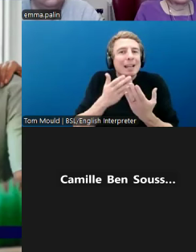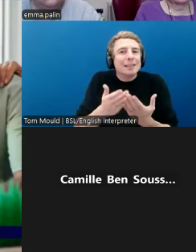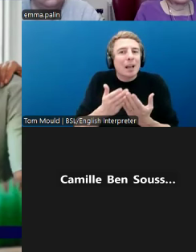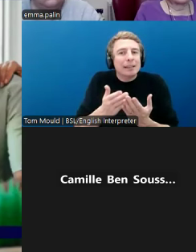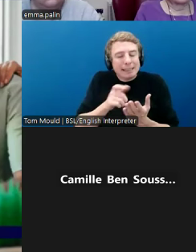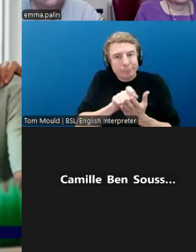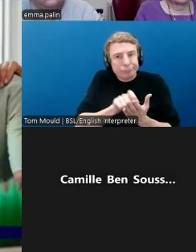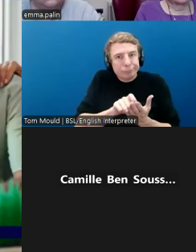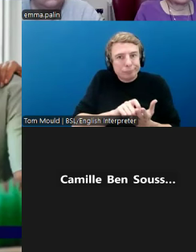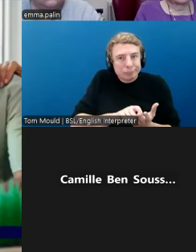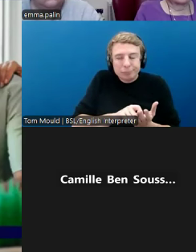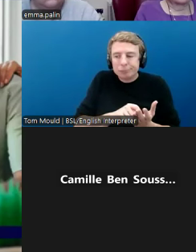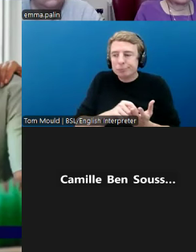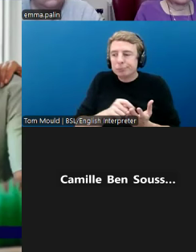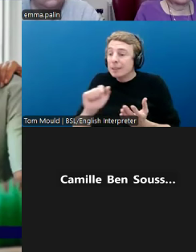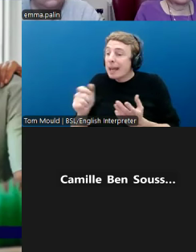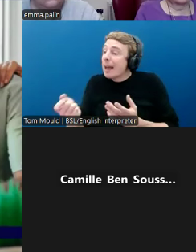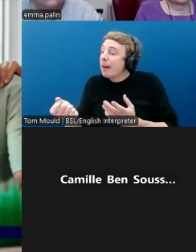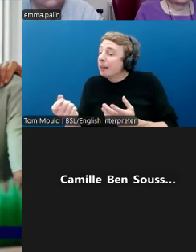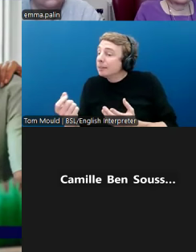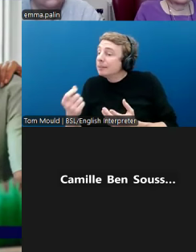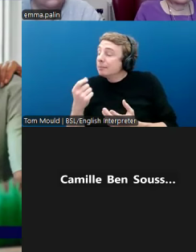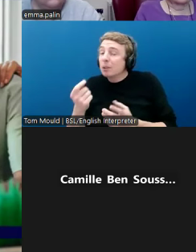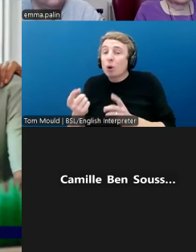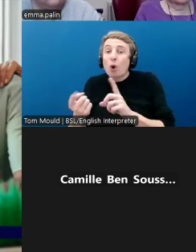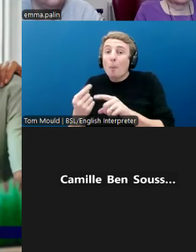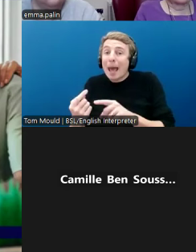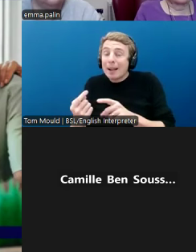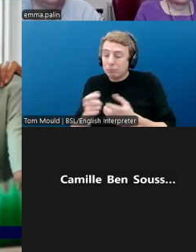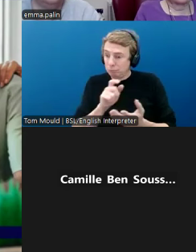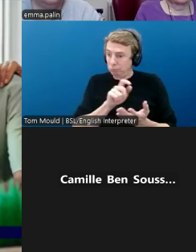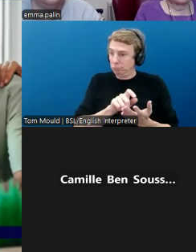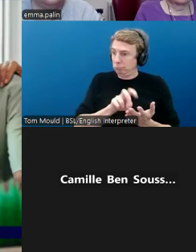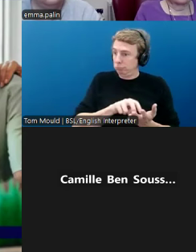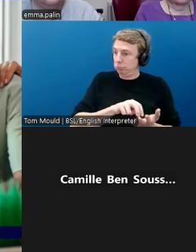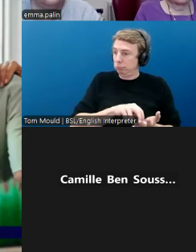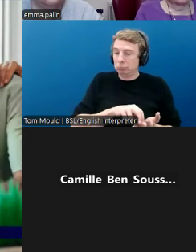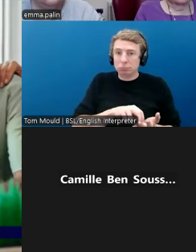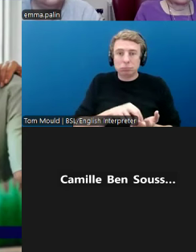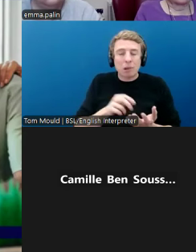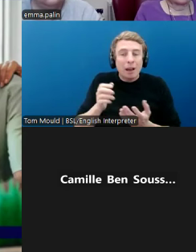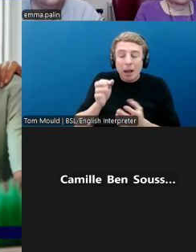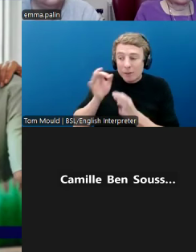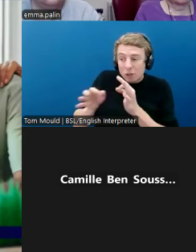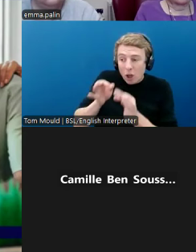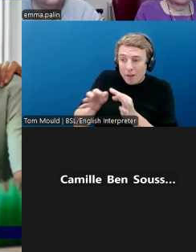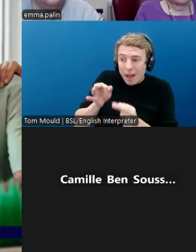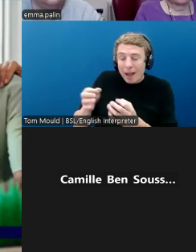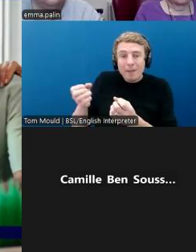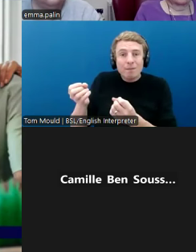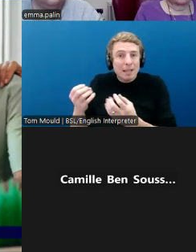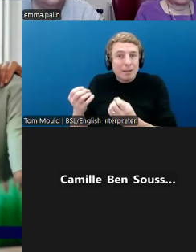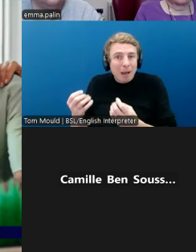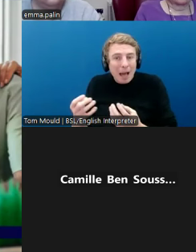feedback, surveys, all them things that really define, hey, this is what we're doing, this is amazing, and reducing them barriers